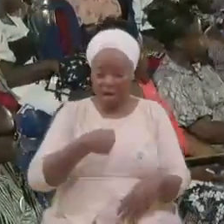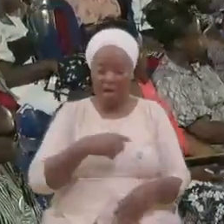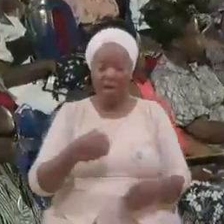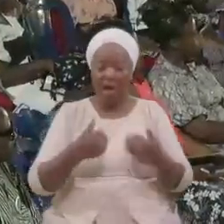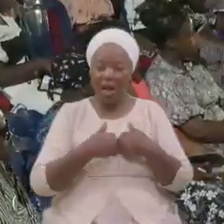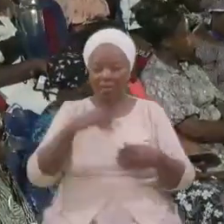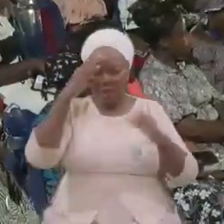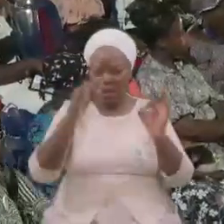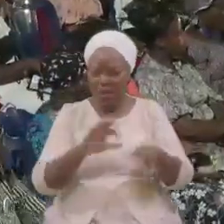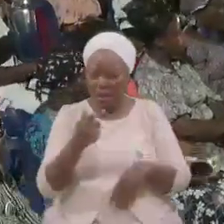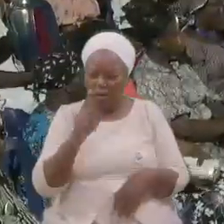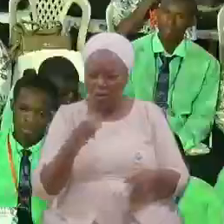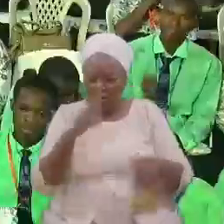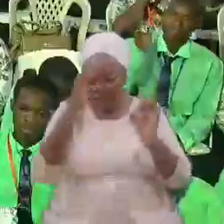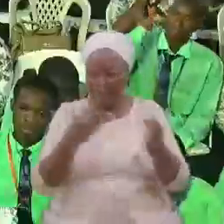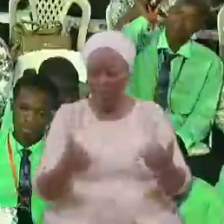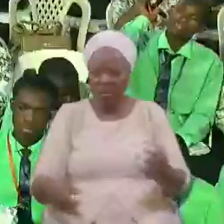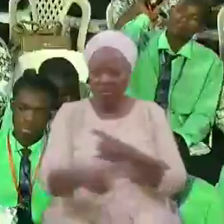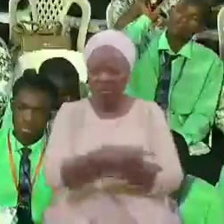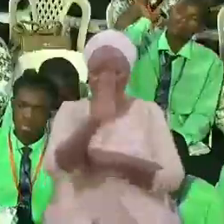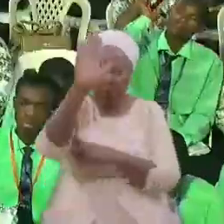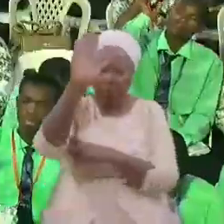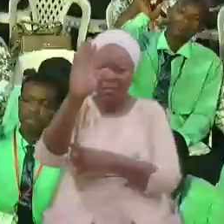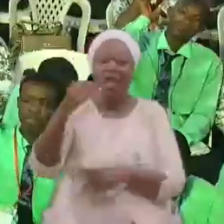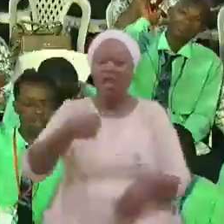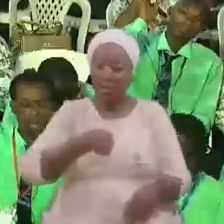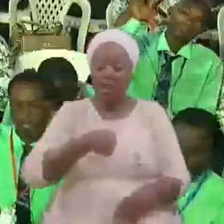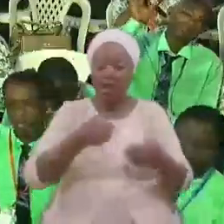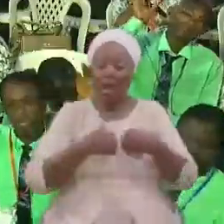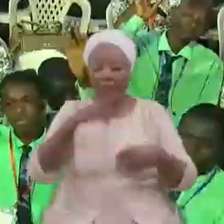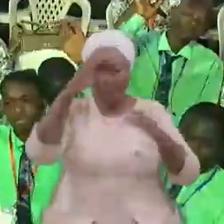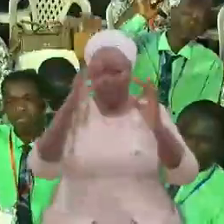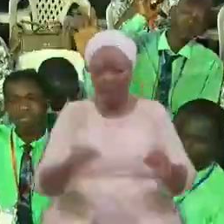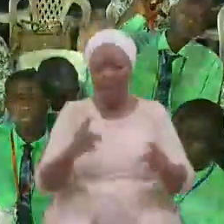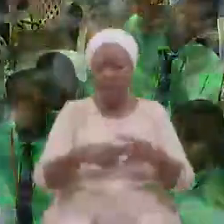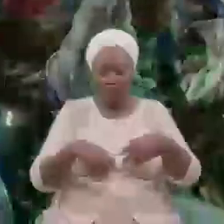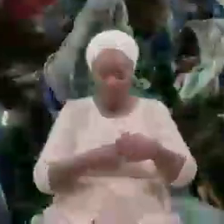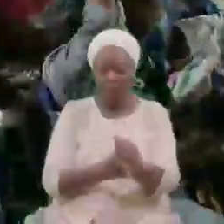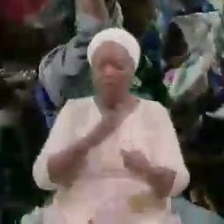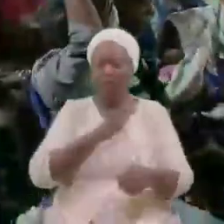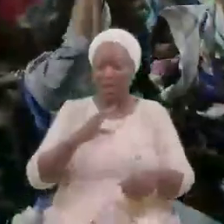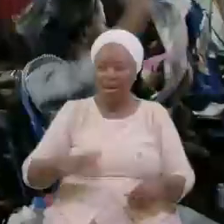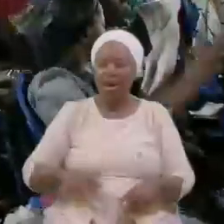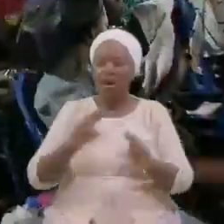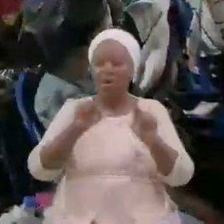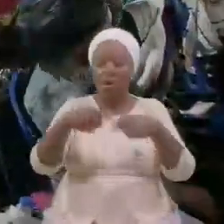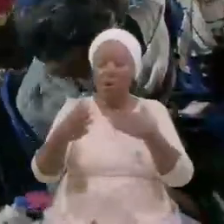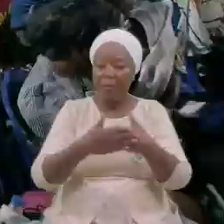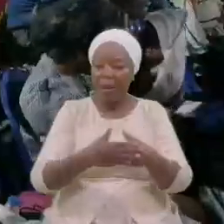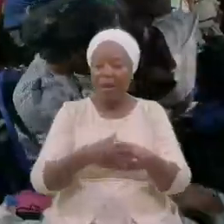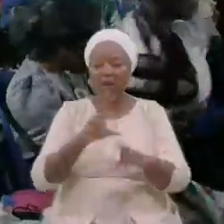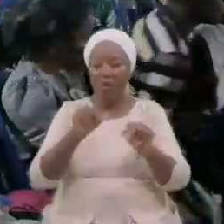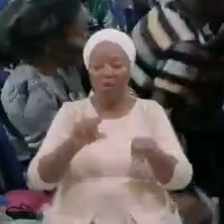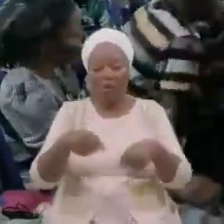anybody deciding there today? I have decided to follow Christ, no turning back,